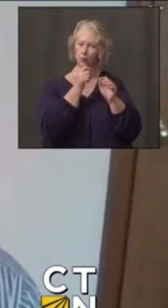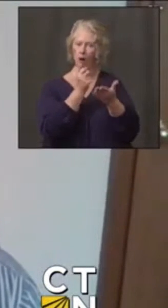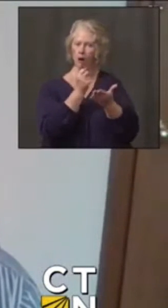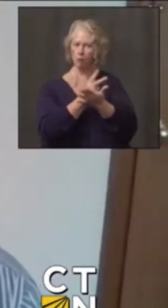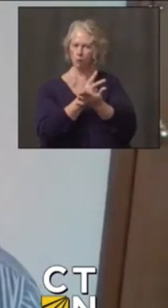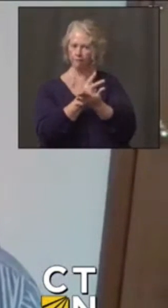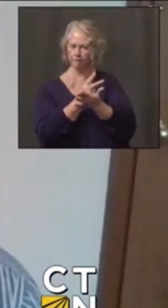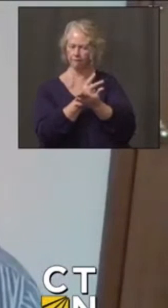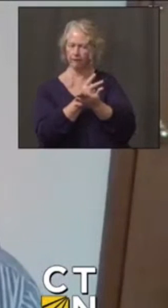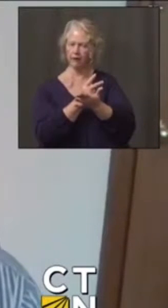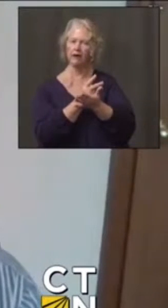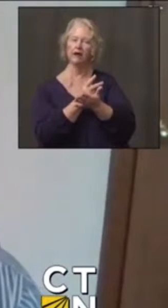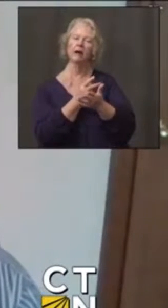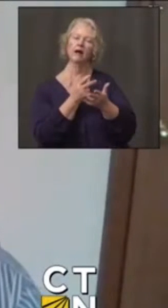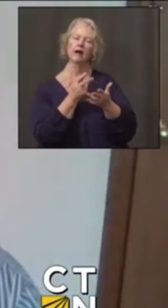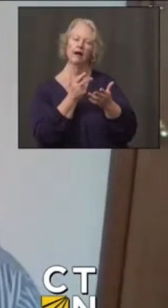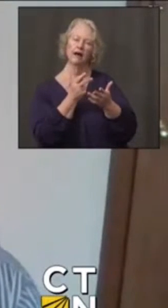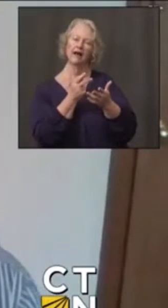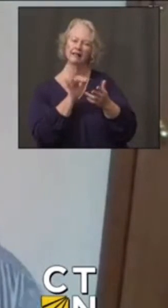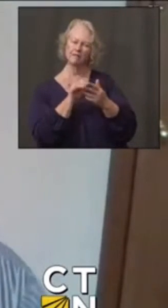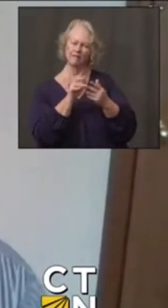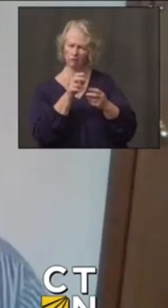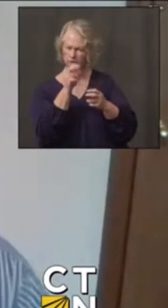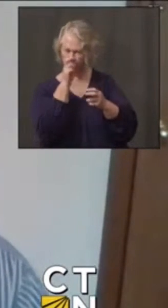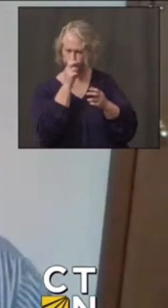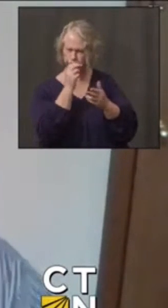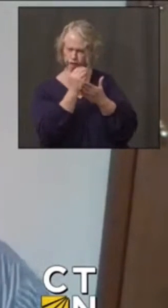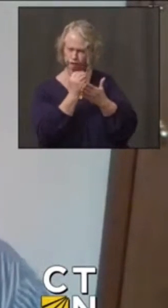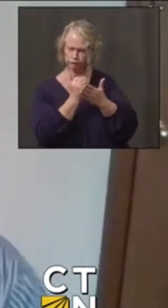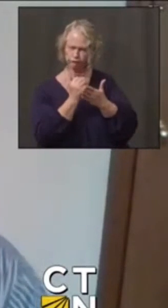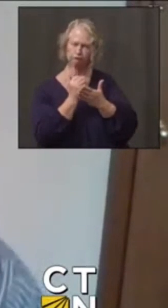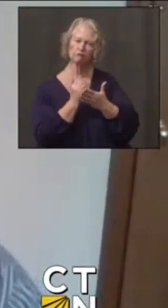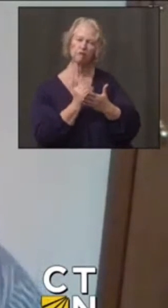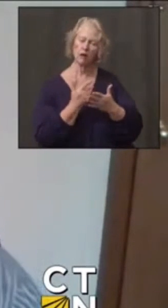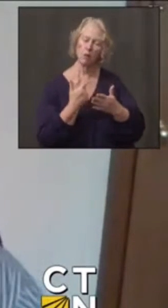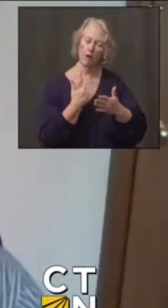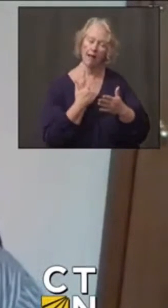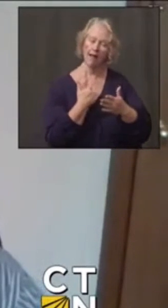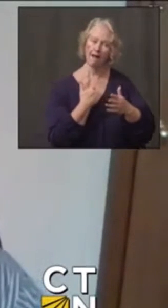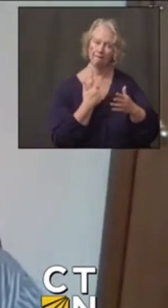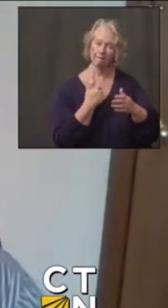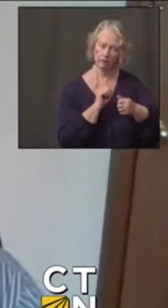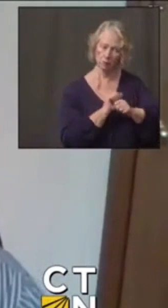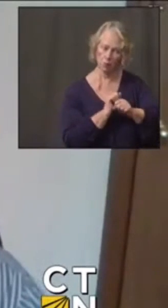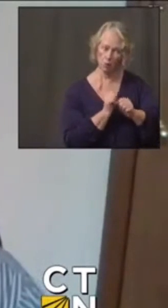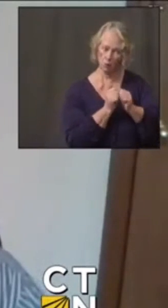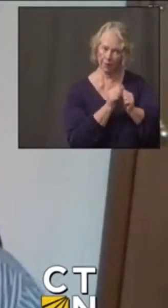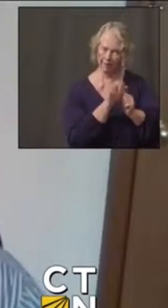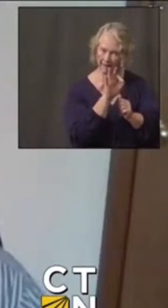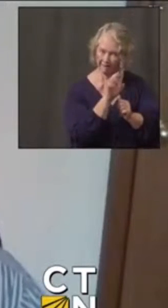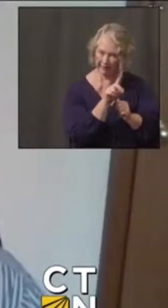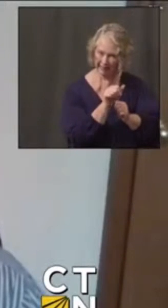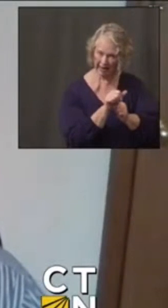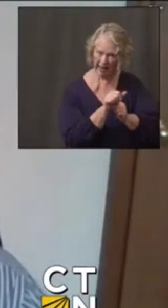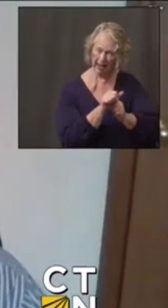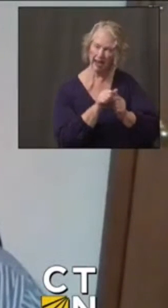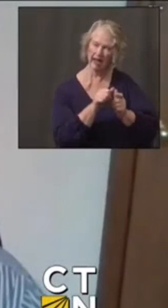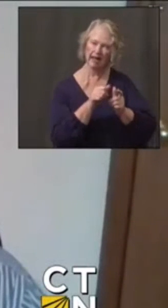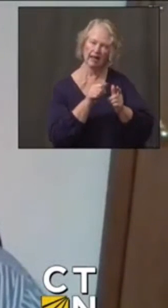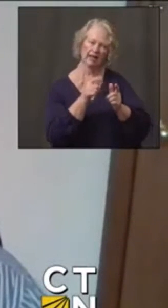and this occurs very quickly. So, for example, there's been a close partnership with FDA, everything from study